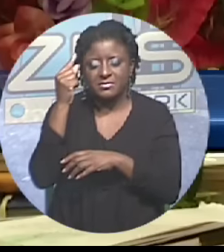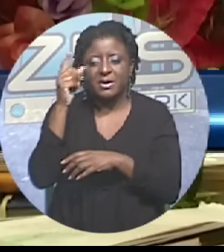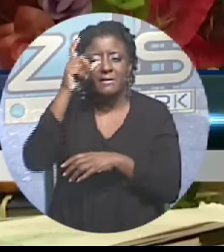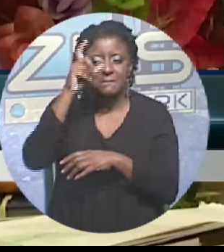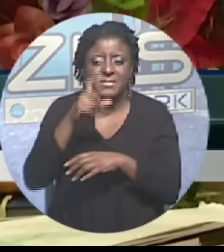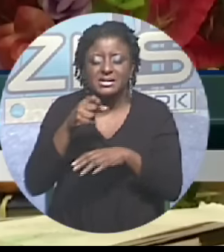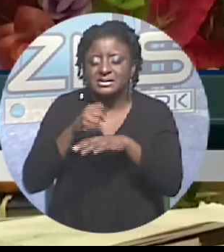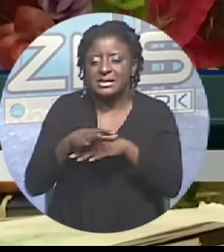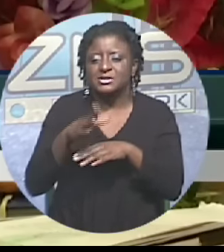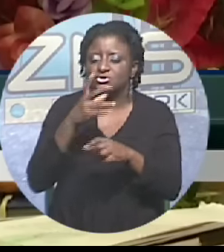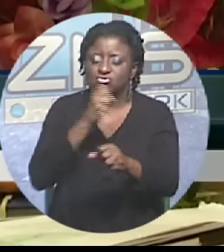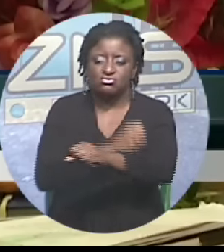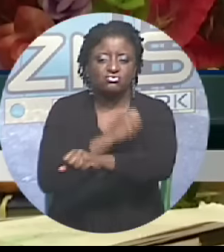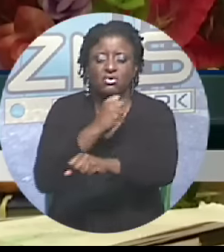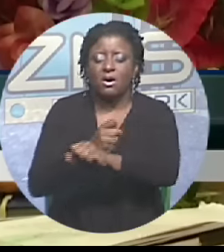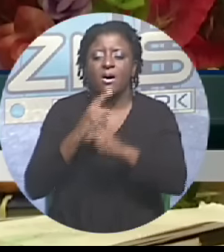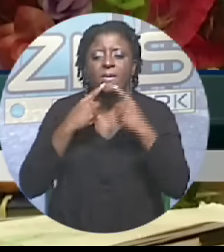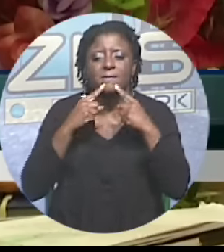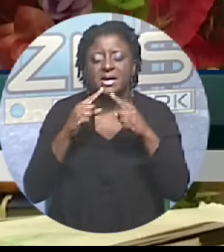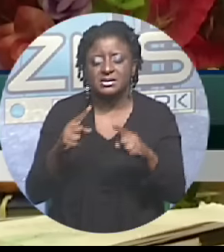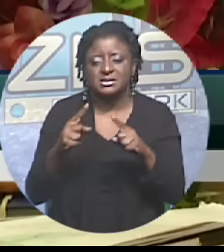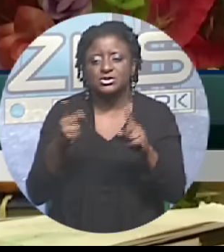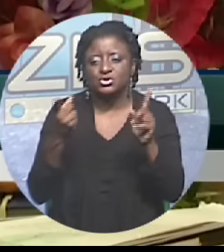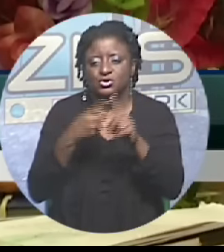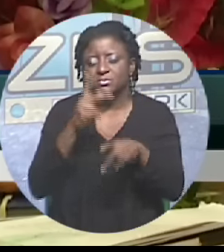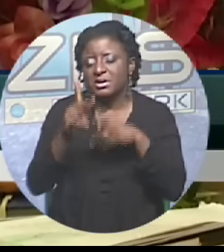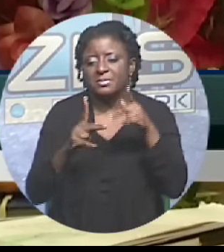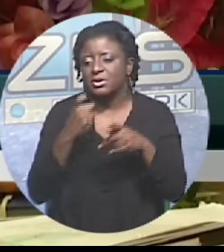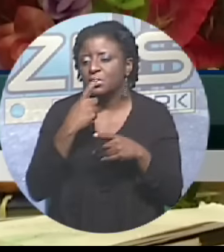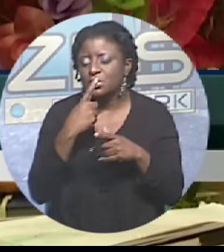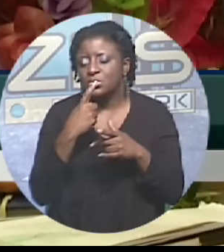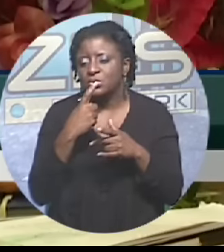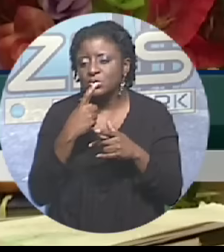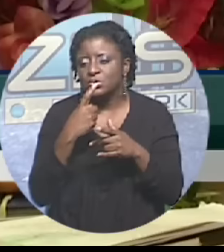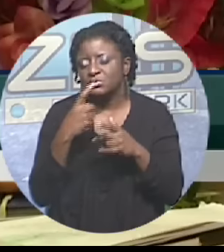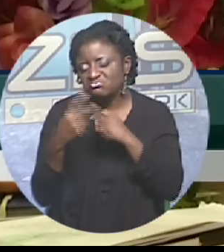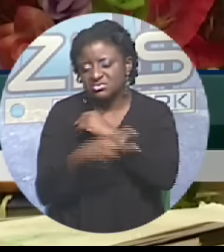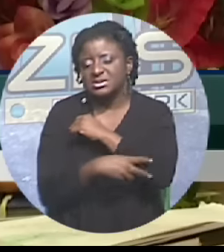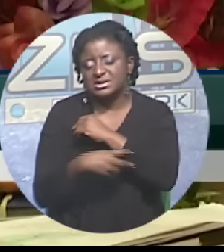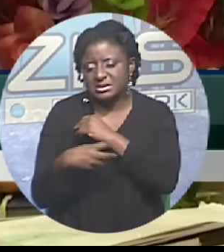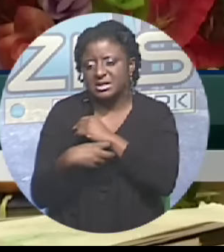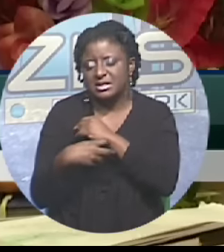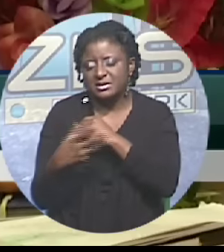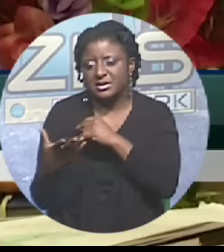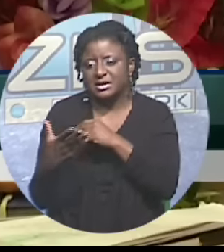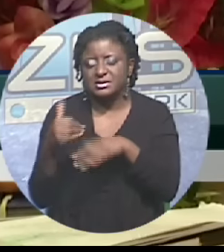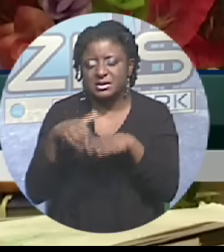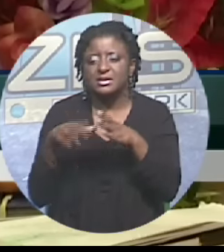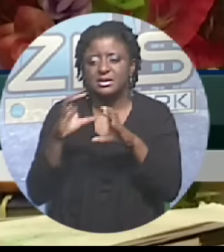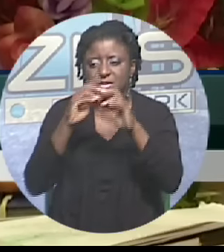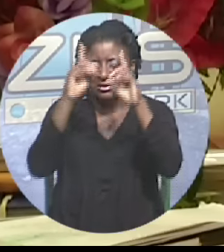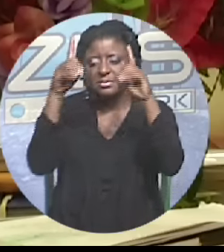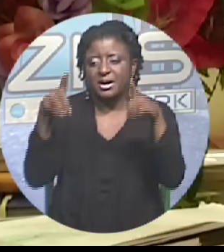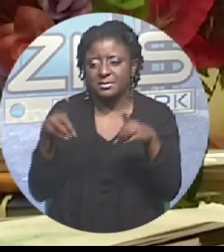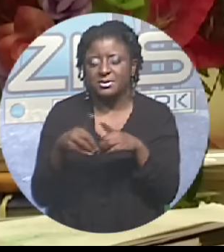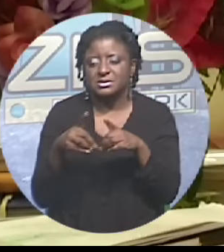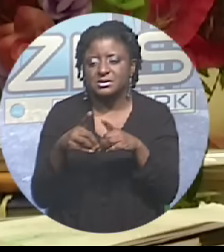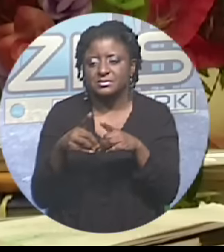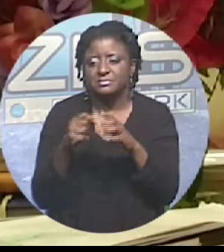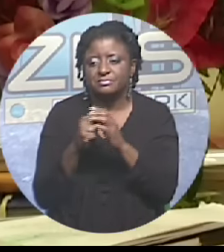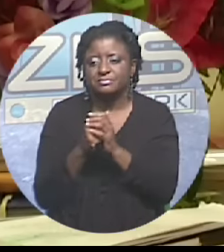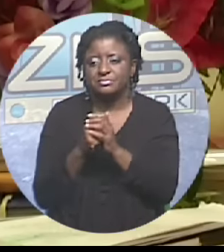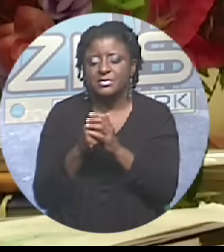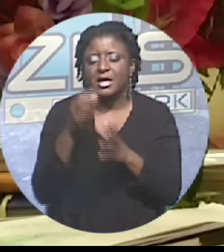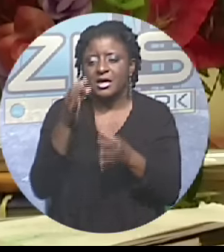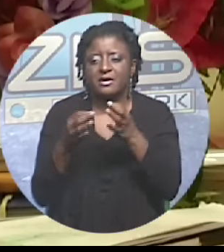signals about people who do this. And first of all, that once it's established that they have culpability, they should